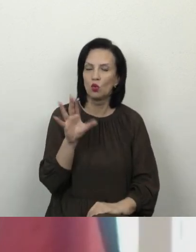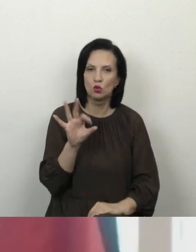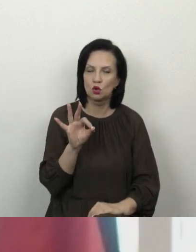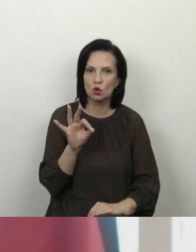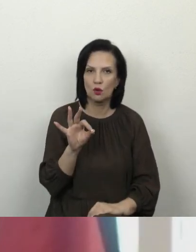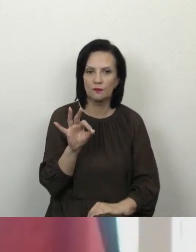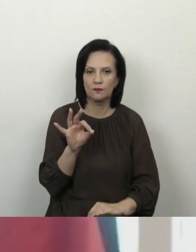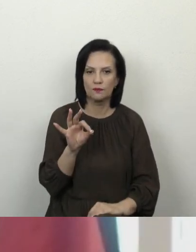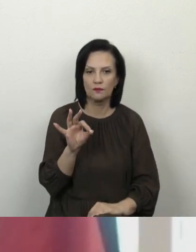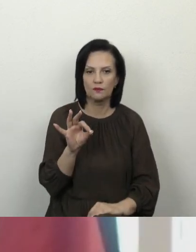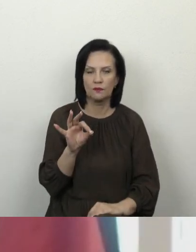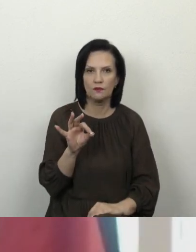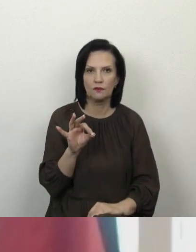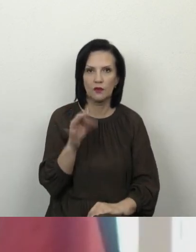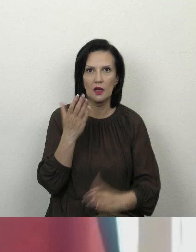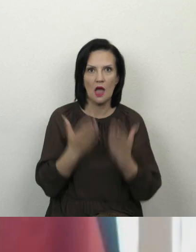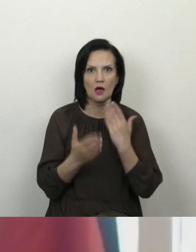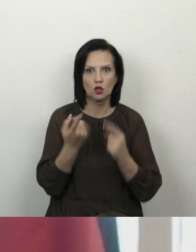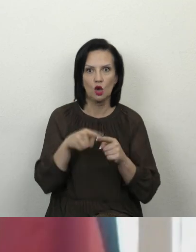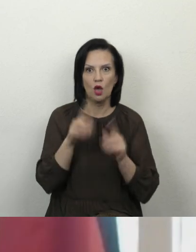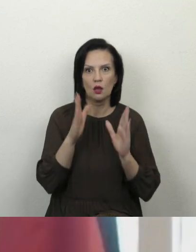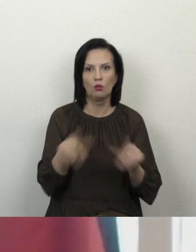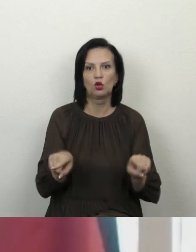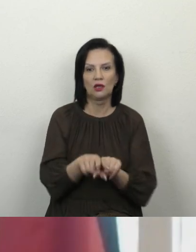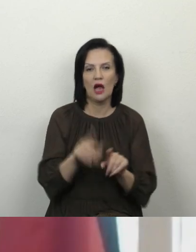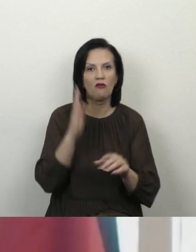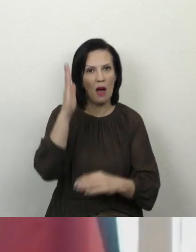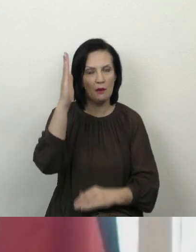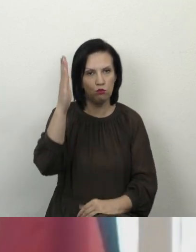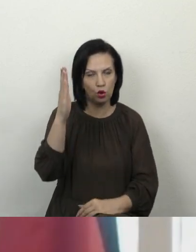future. Such things are